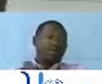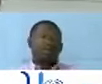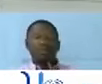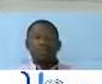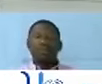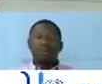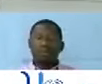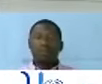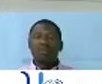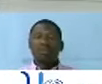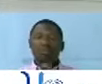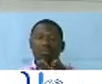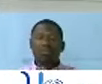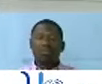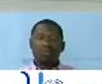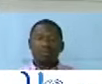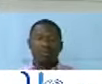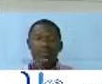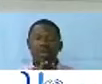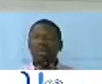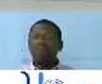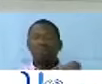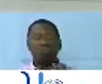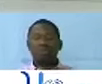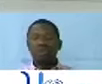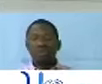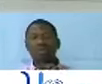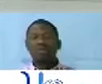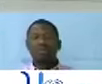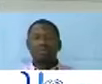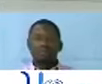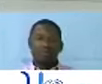stick and the Quran that had nothing in it.